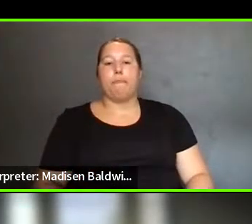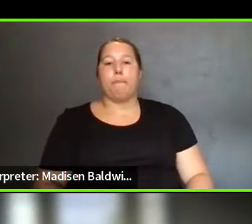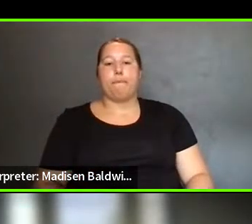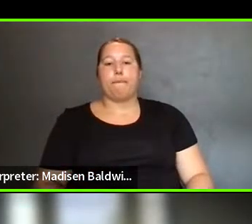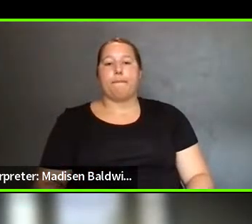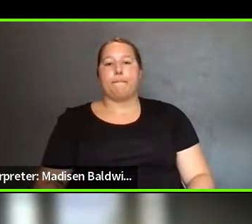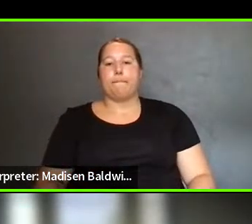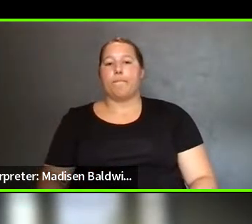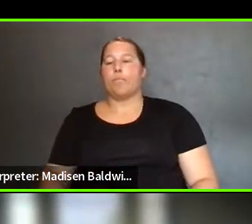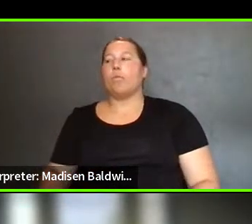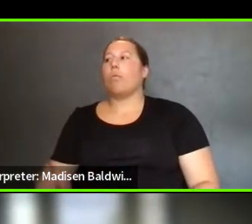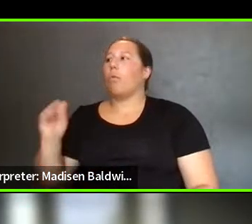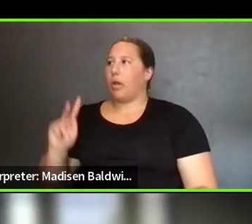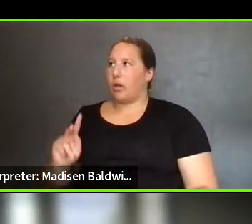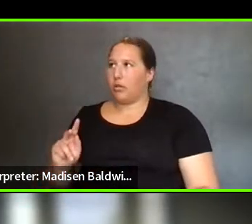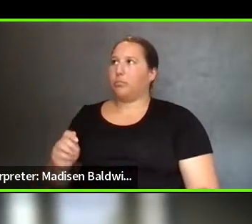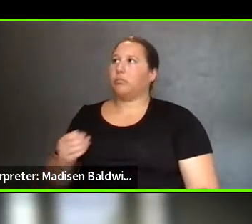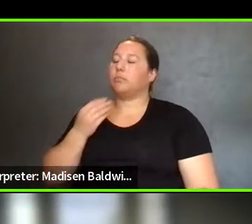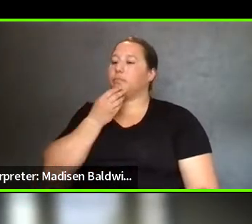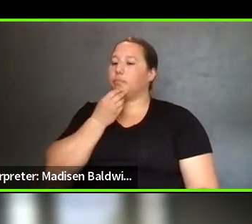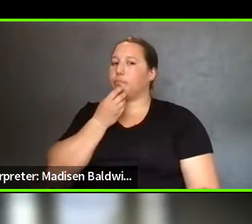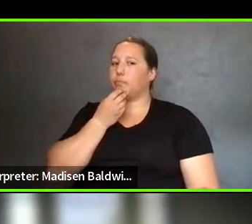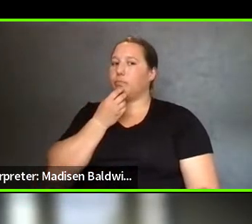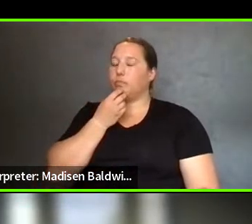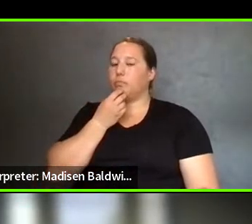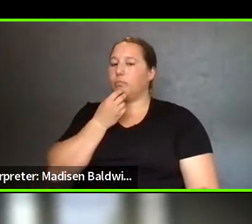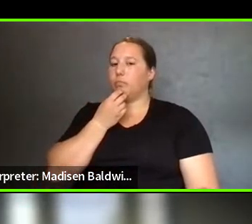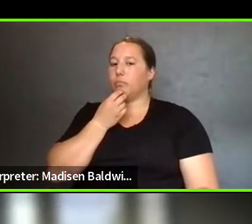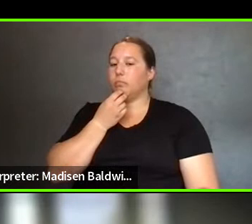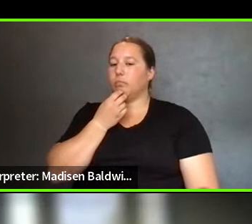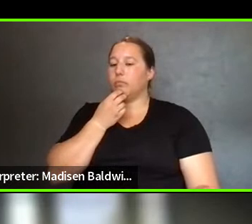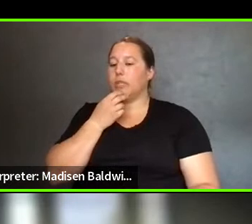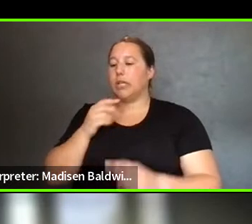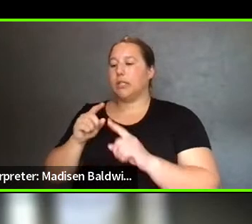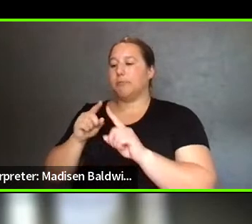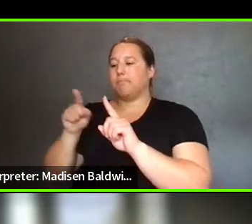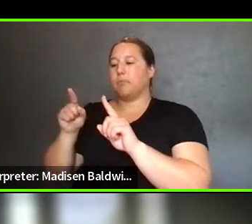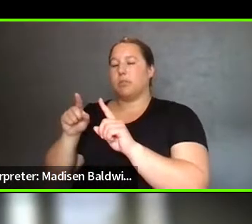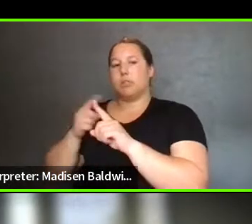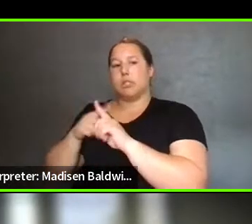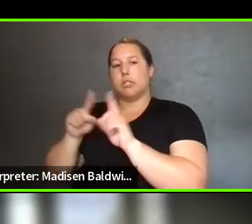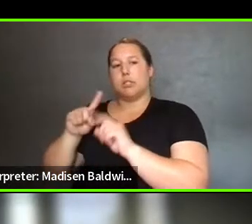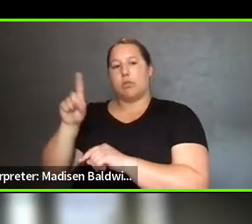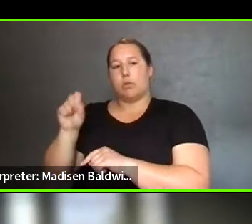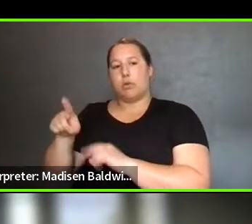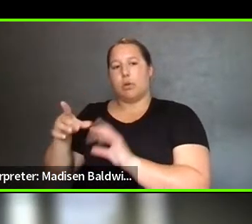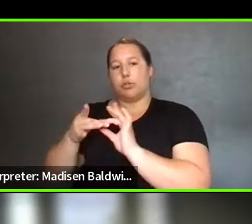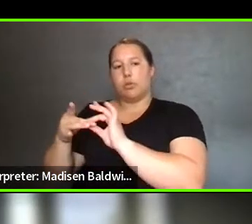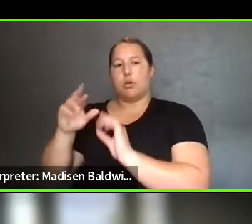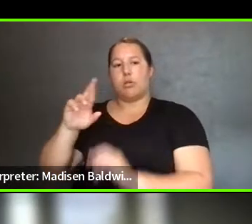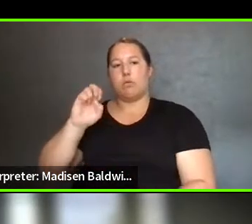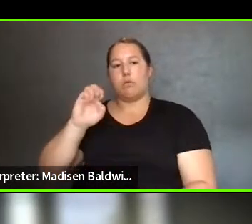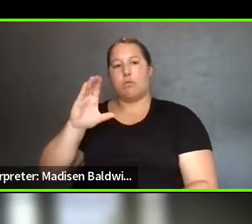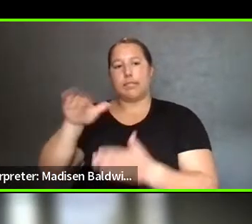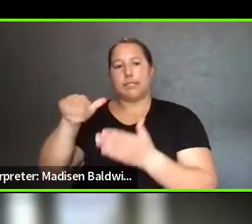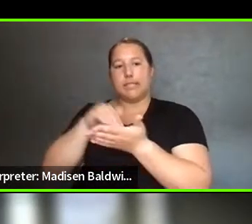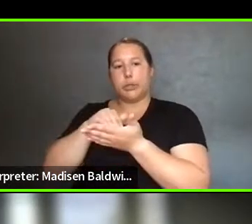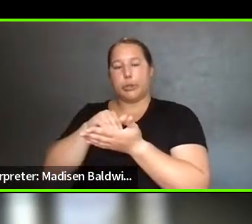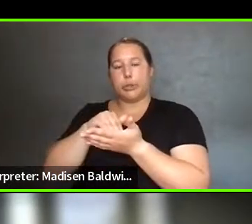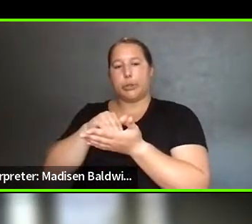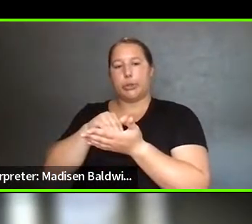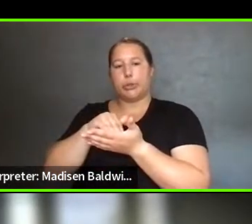Okay, and a different question here regarding rec centers. Are we